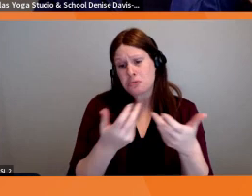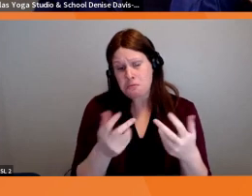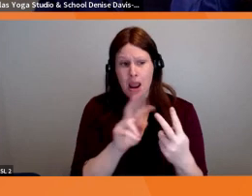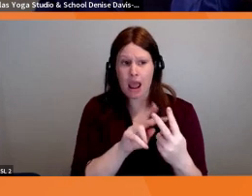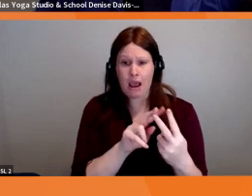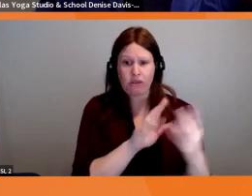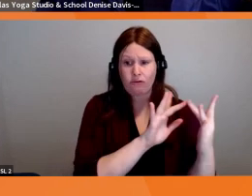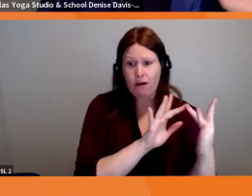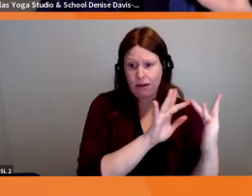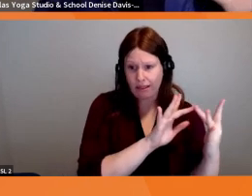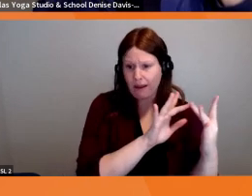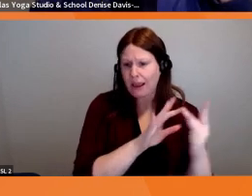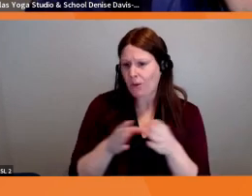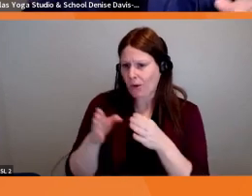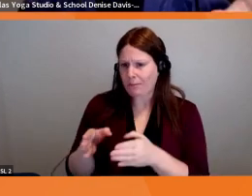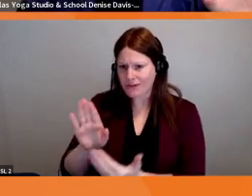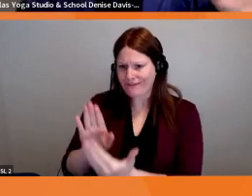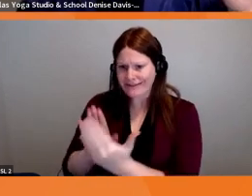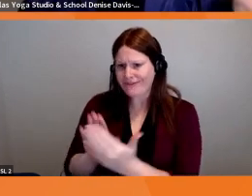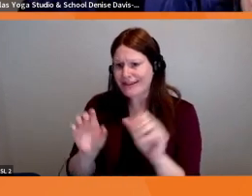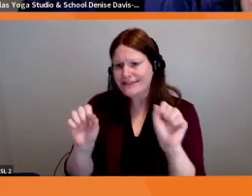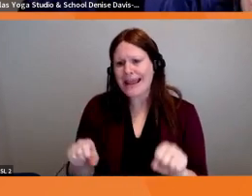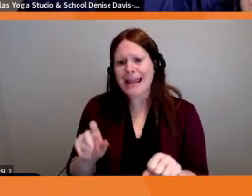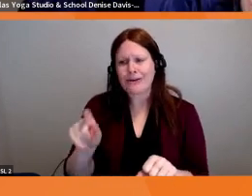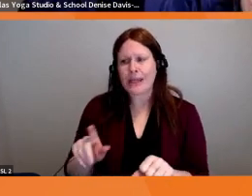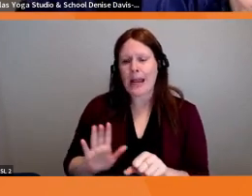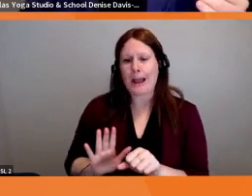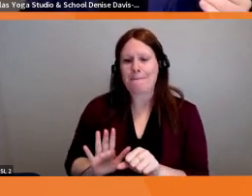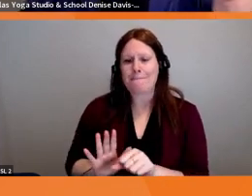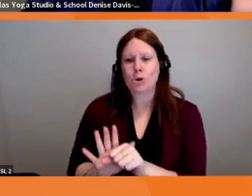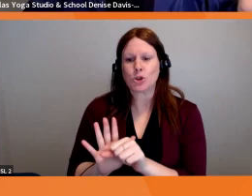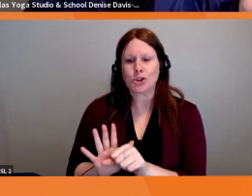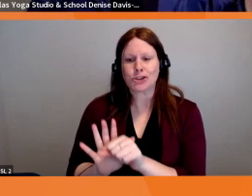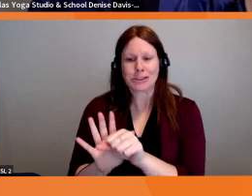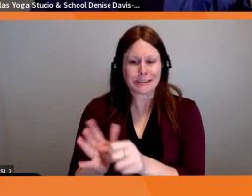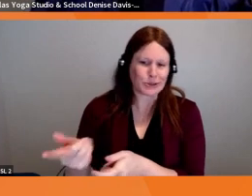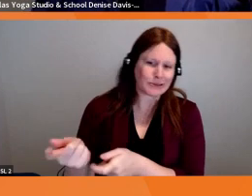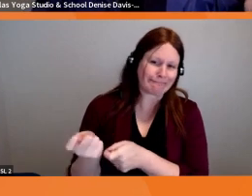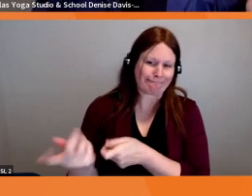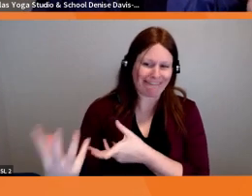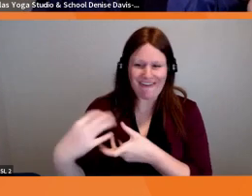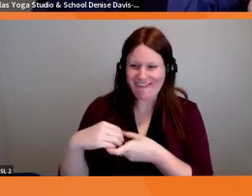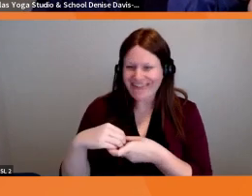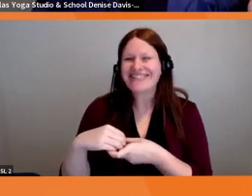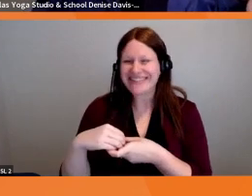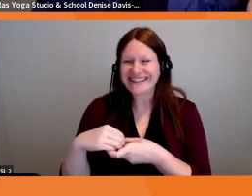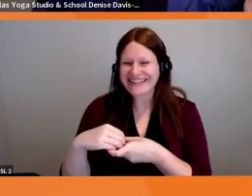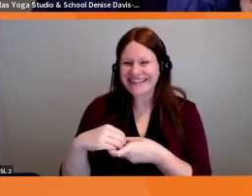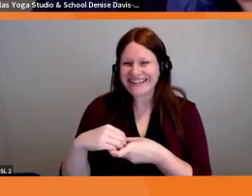that's going to start March 19th. So if you're the kind of person who needs a little push and unity, you can make time